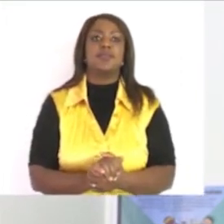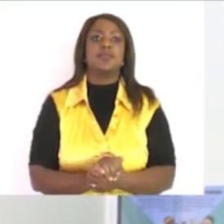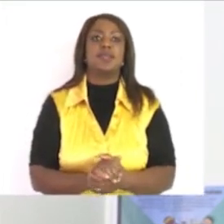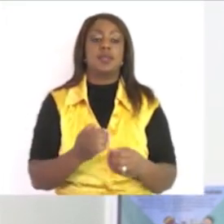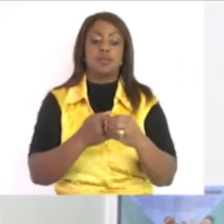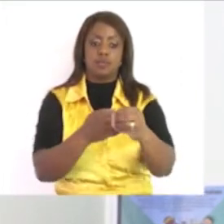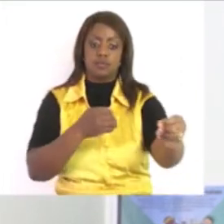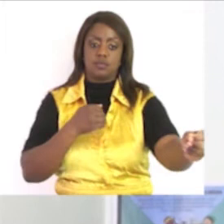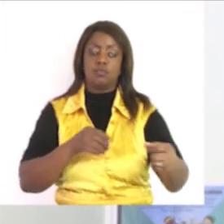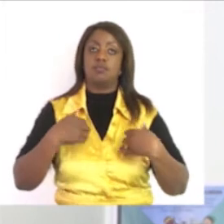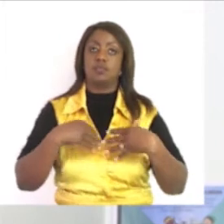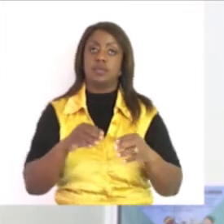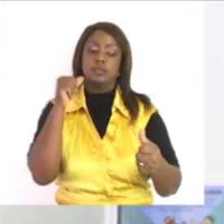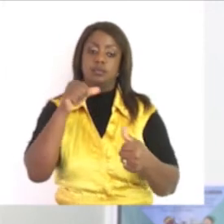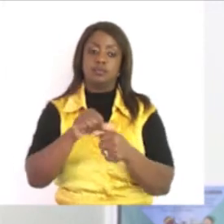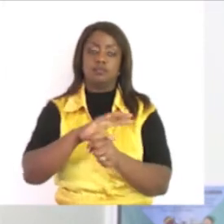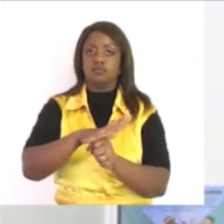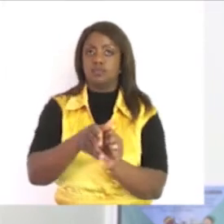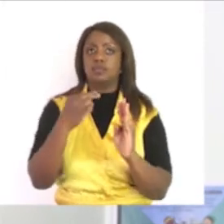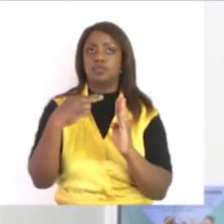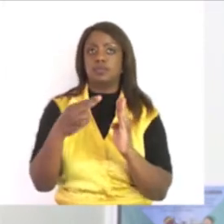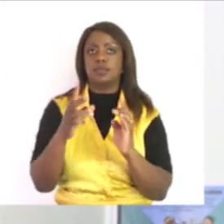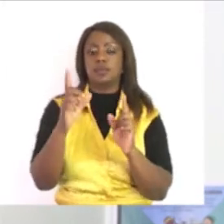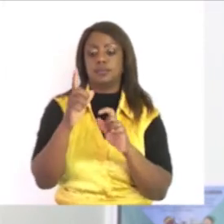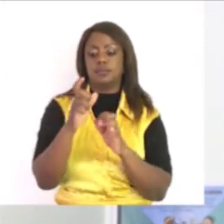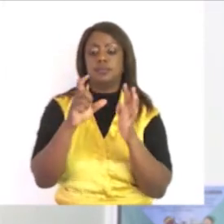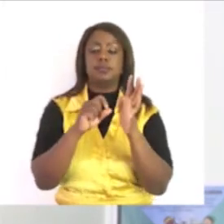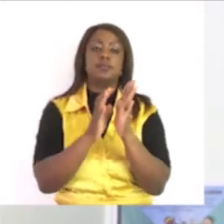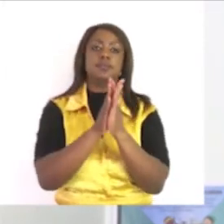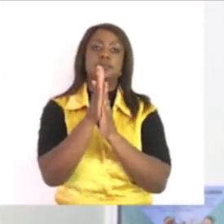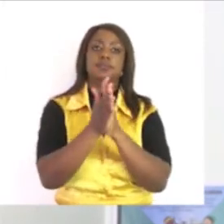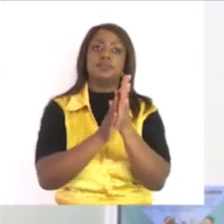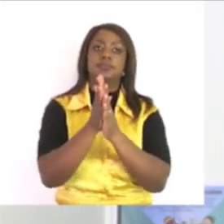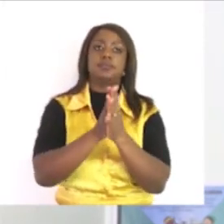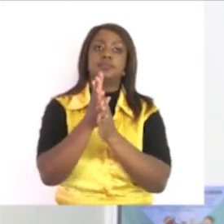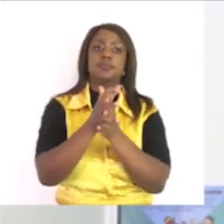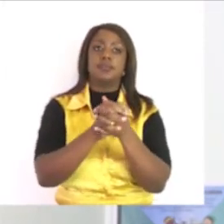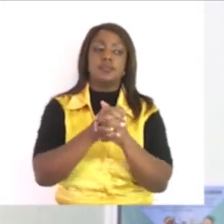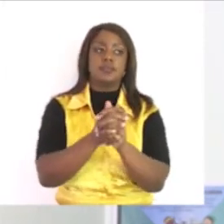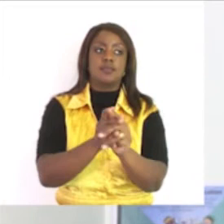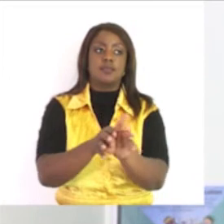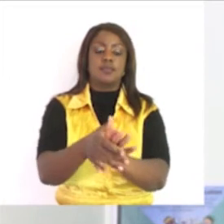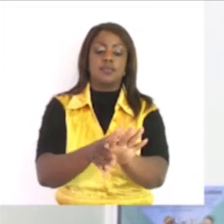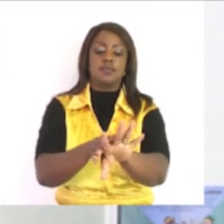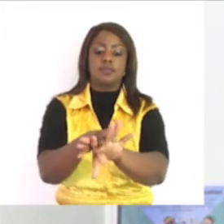Before we start with our lesson for today, let us remember to sanitize. Make sure all parts of your hands